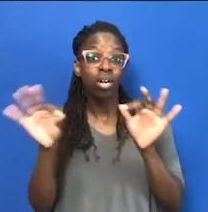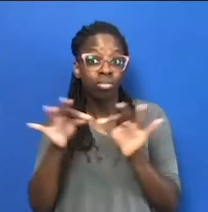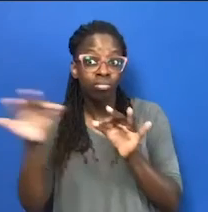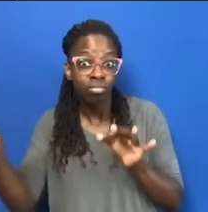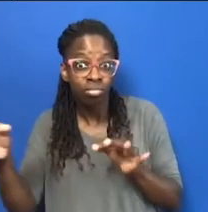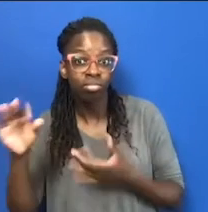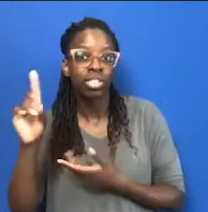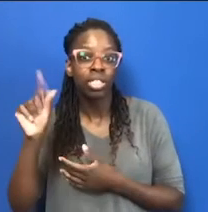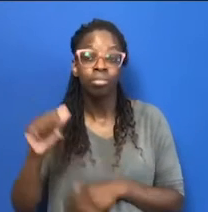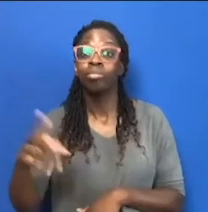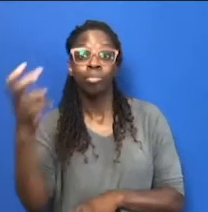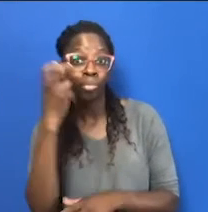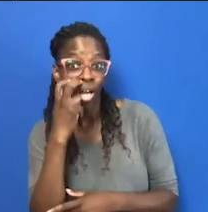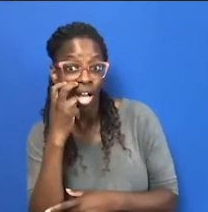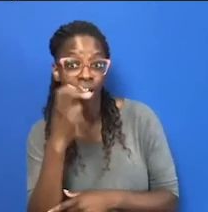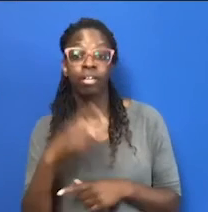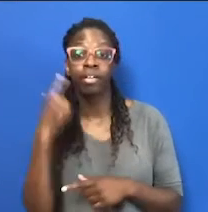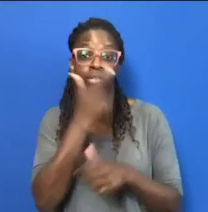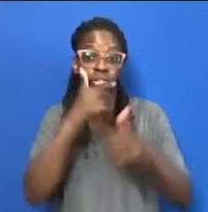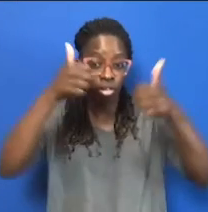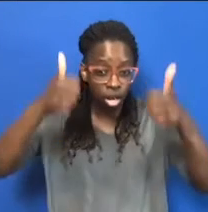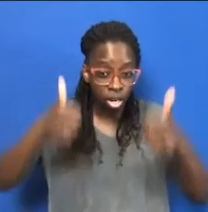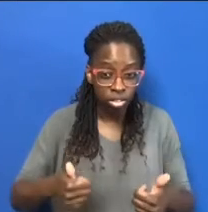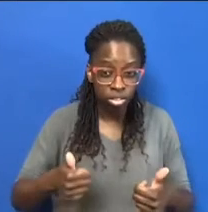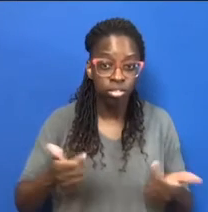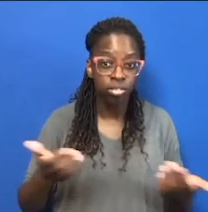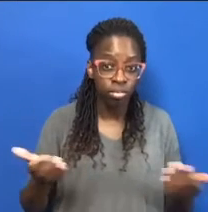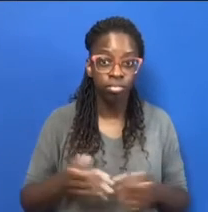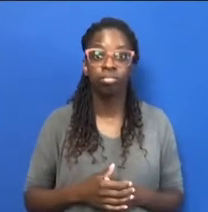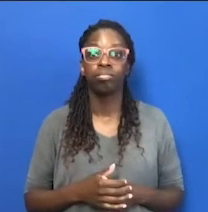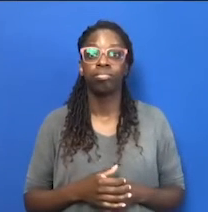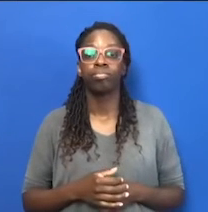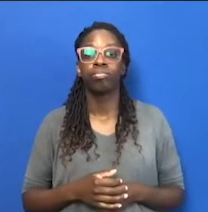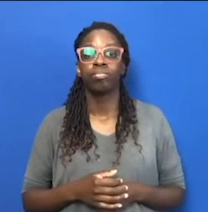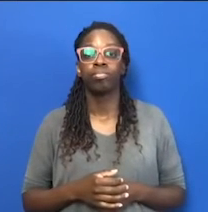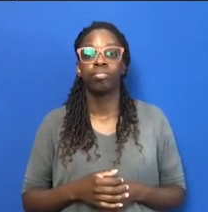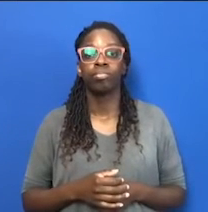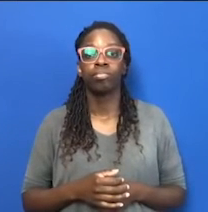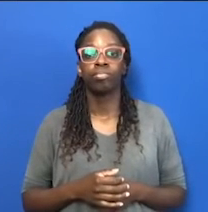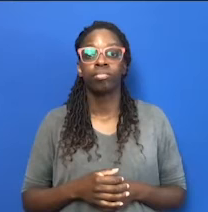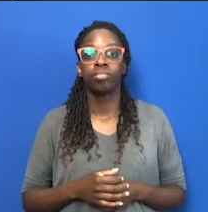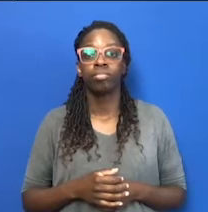low vision, and multiple disabilities.